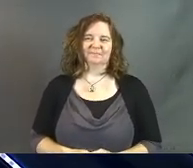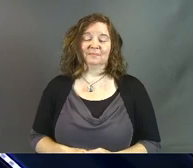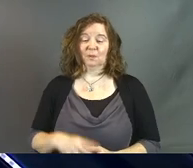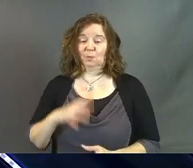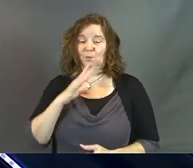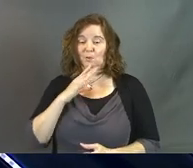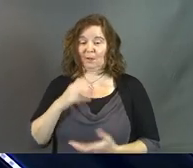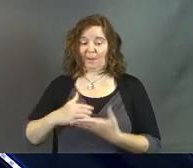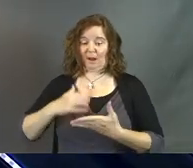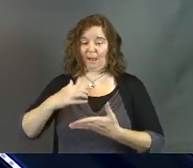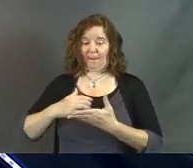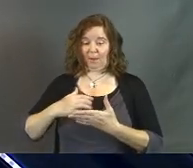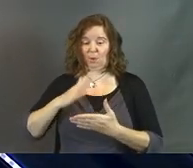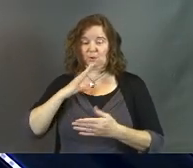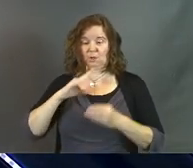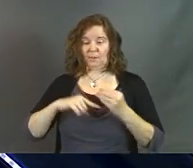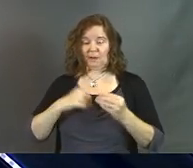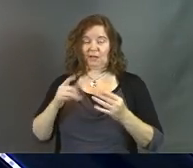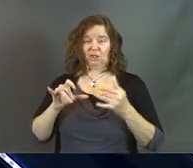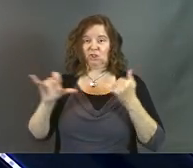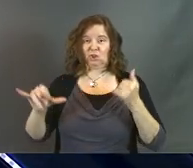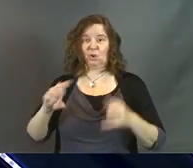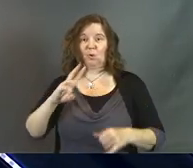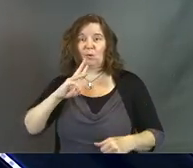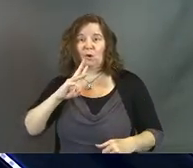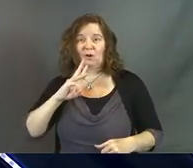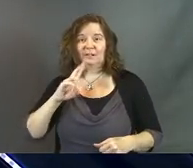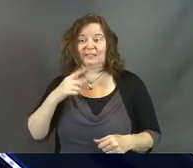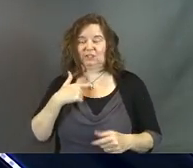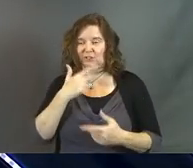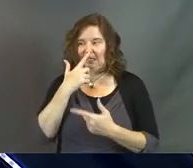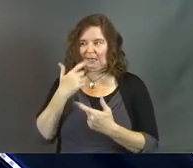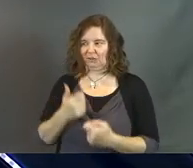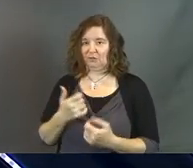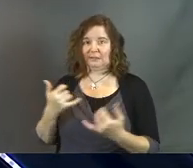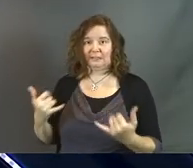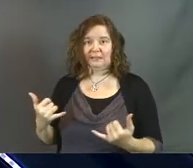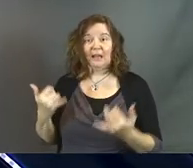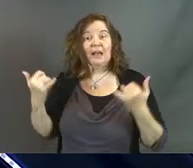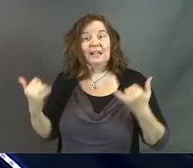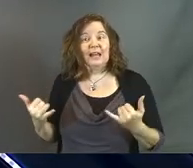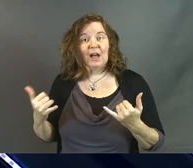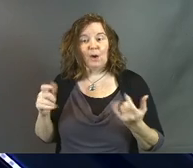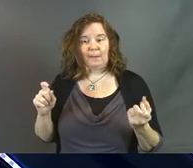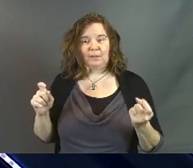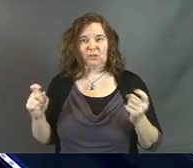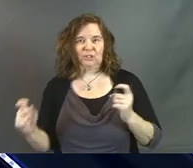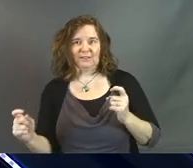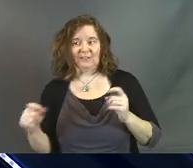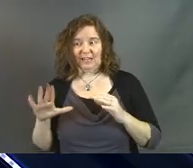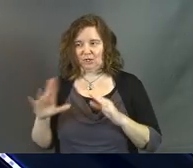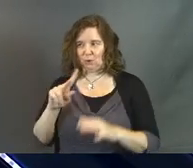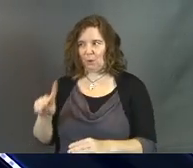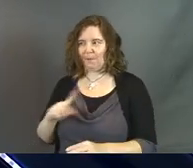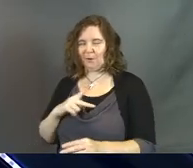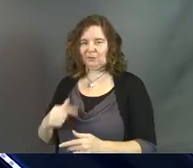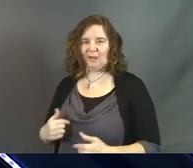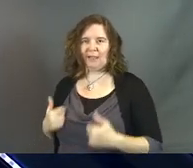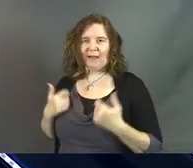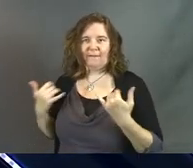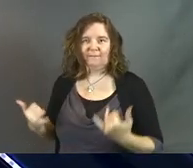We're talking about a cup. We're talking about eternal water. It just got interesting. And now I'm going to shift it right into your personal